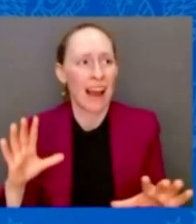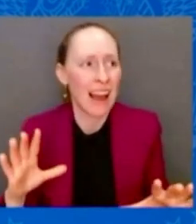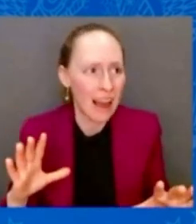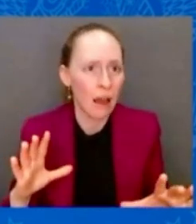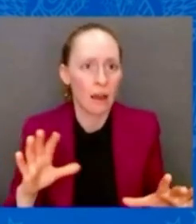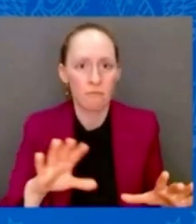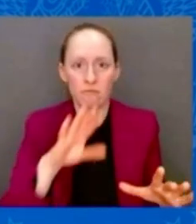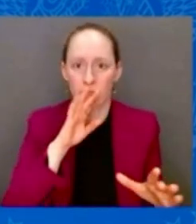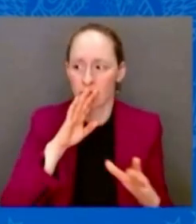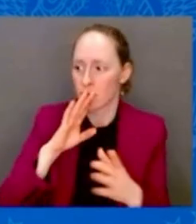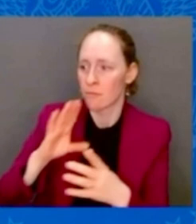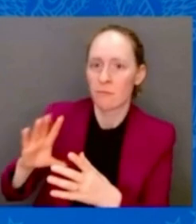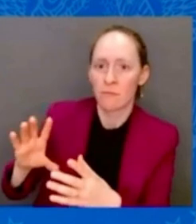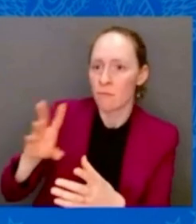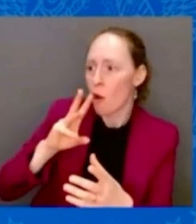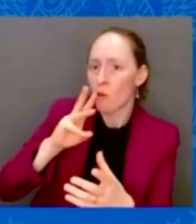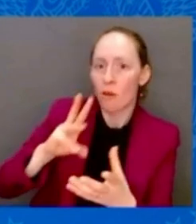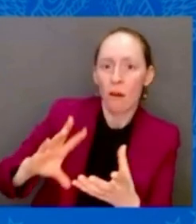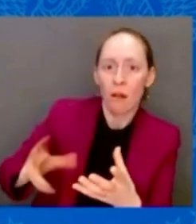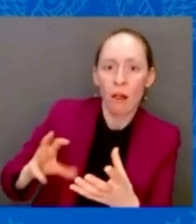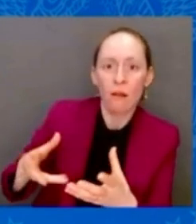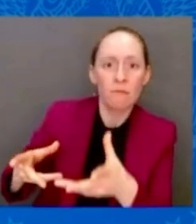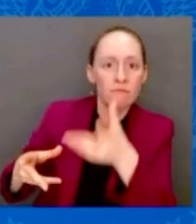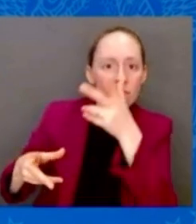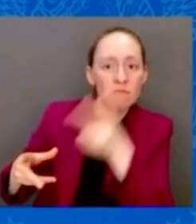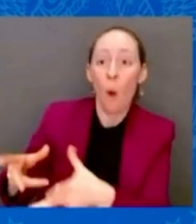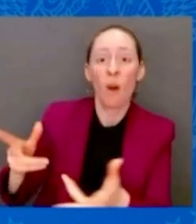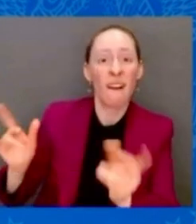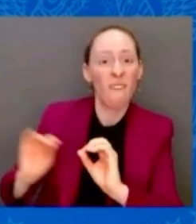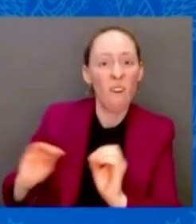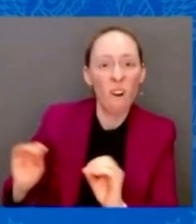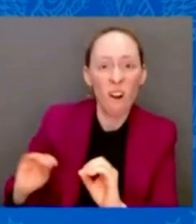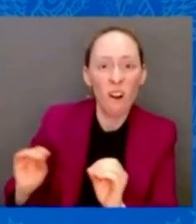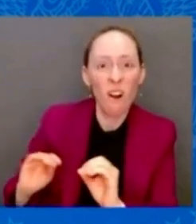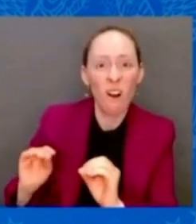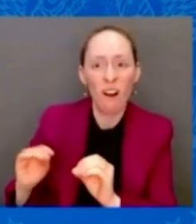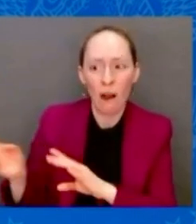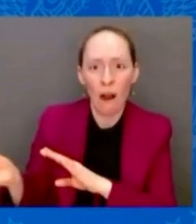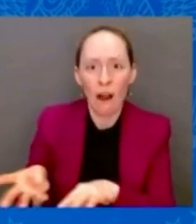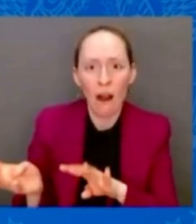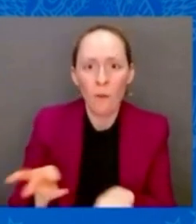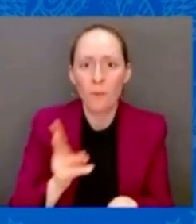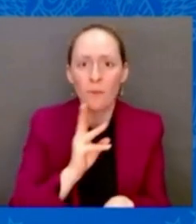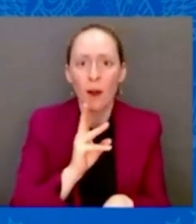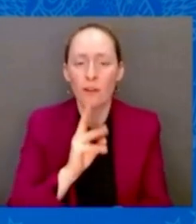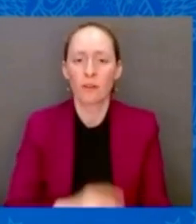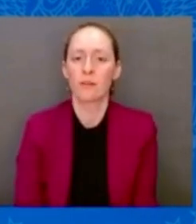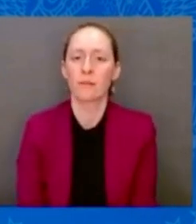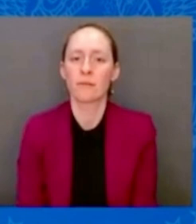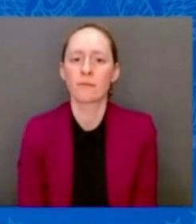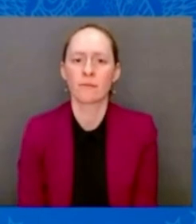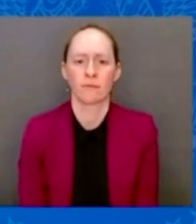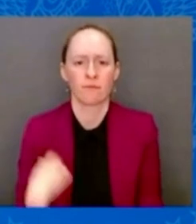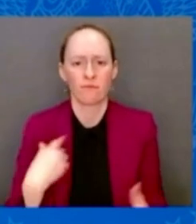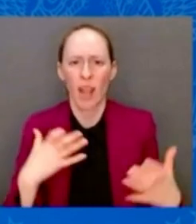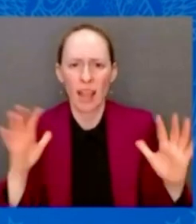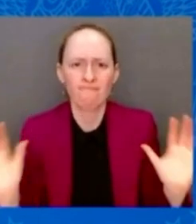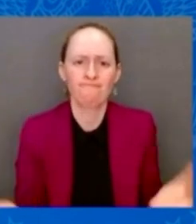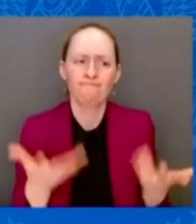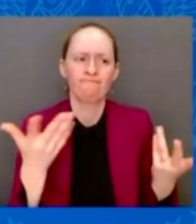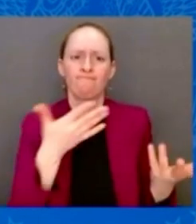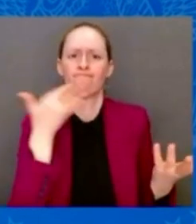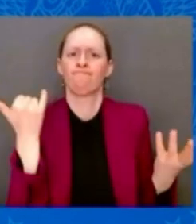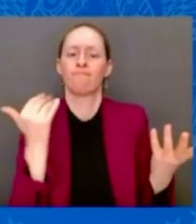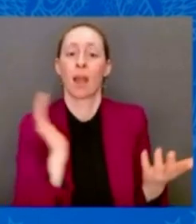and bridges all across the country so emergency responders can get to people quickly. Let me give you an example. When I was doing the Recovery Act in the